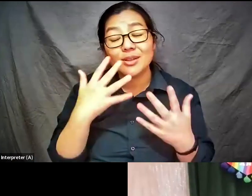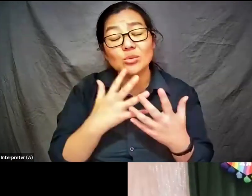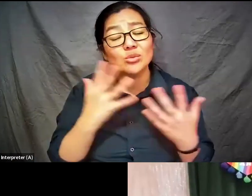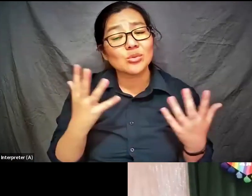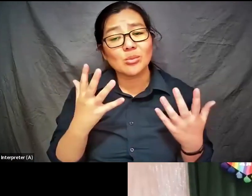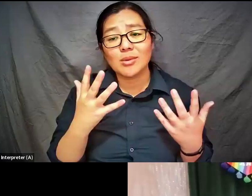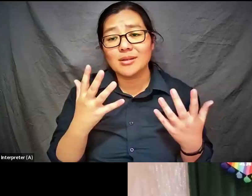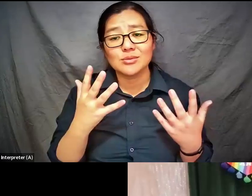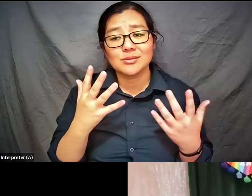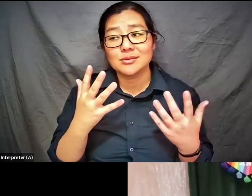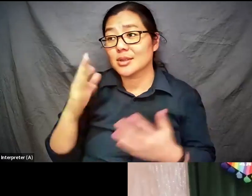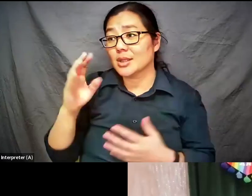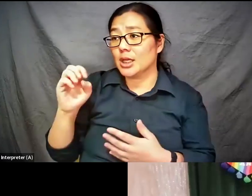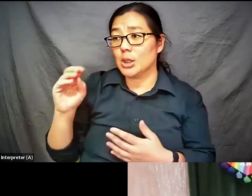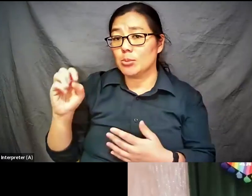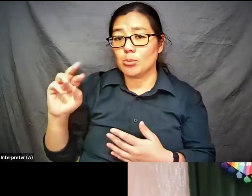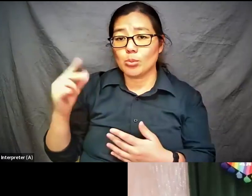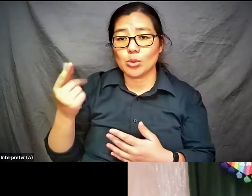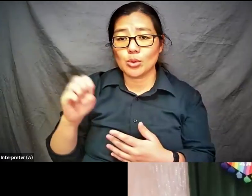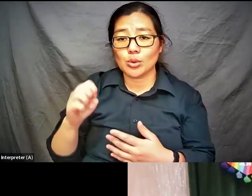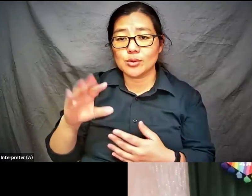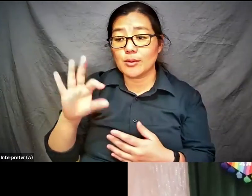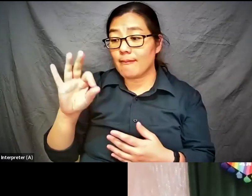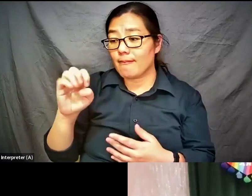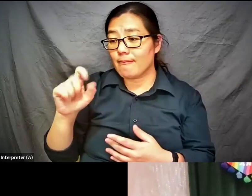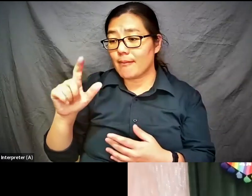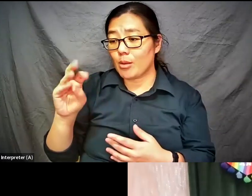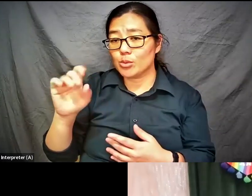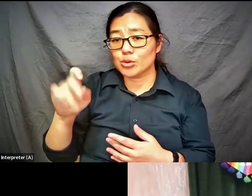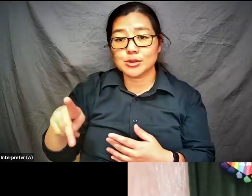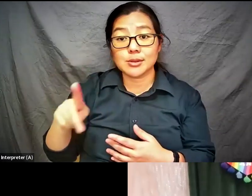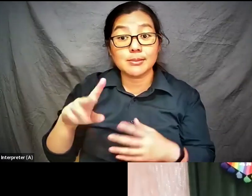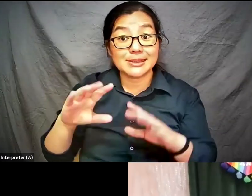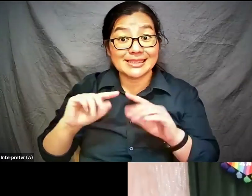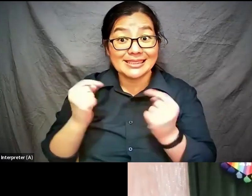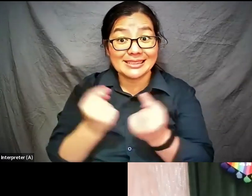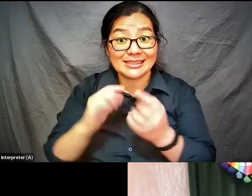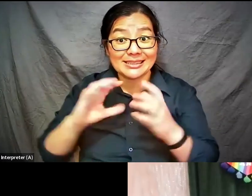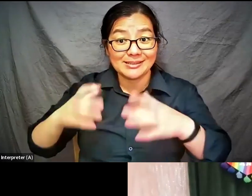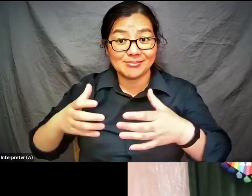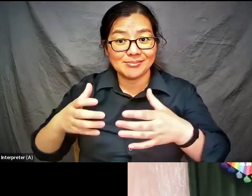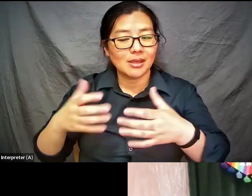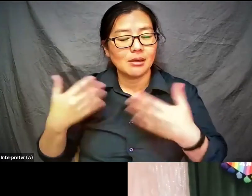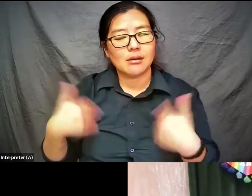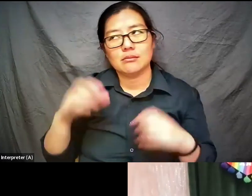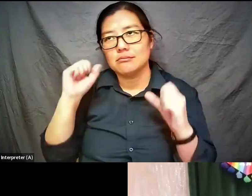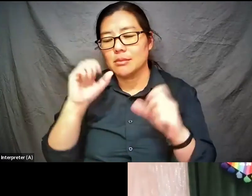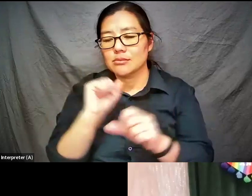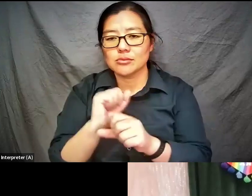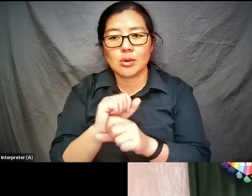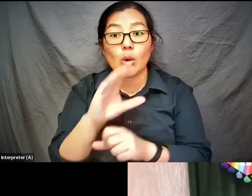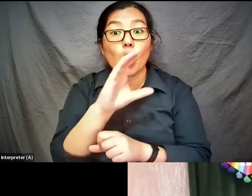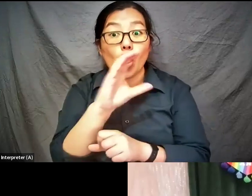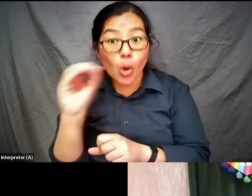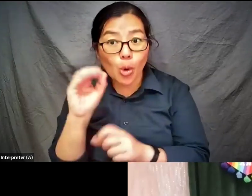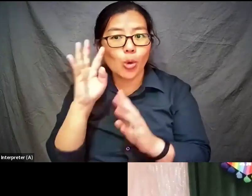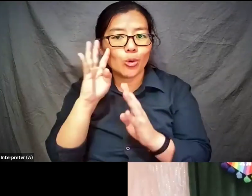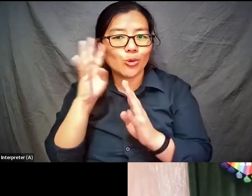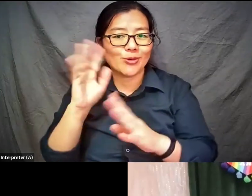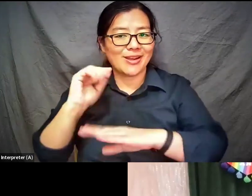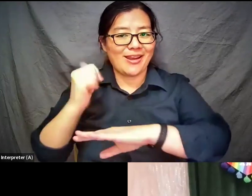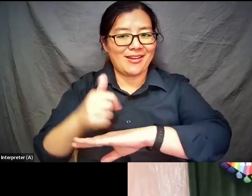learning how to be in disability community and like Crip communities specifically, and like,